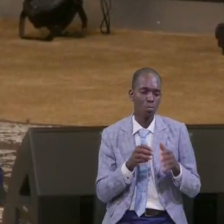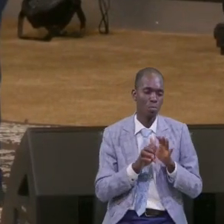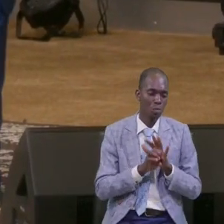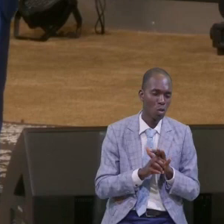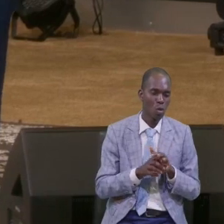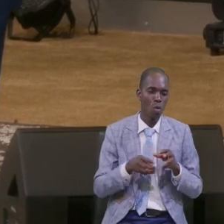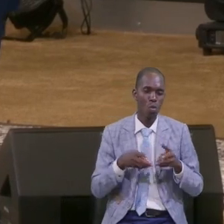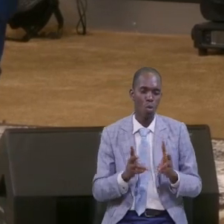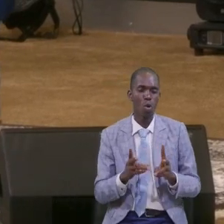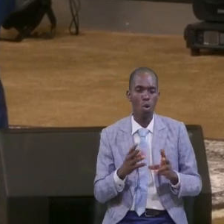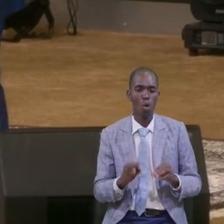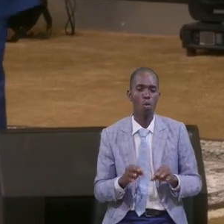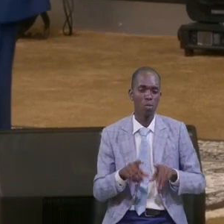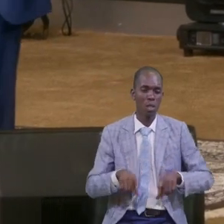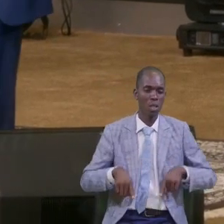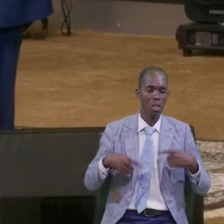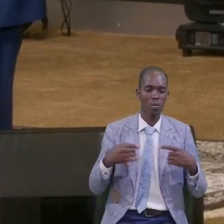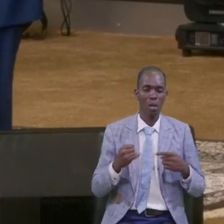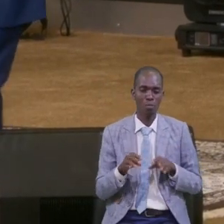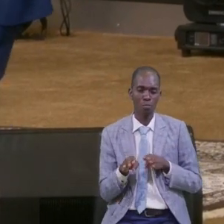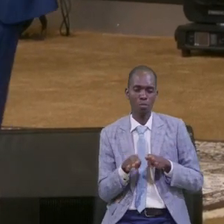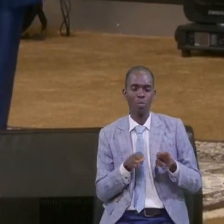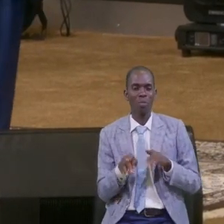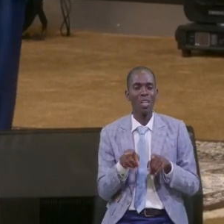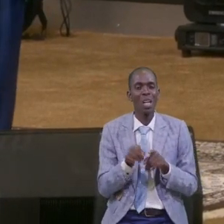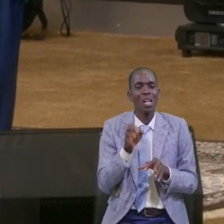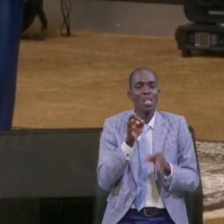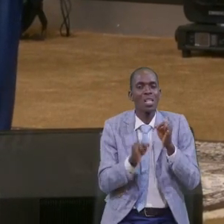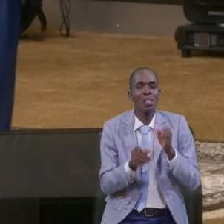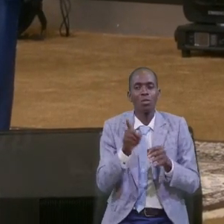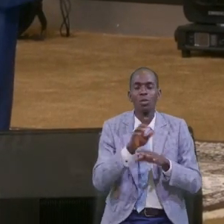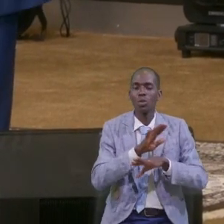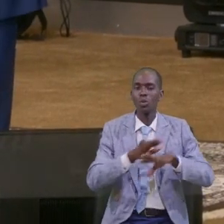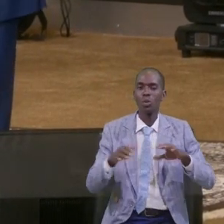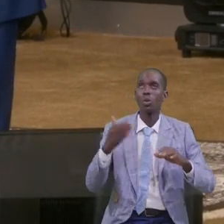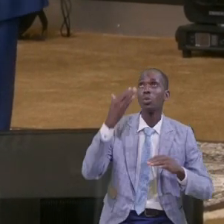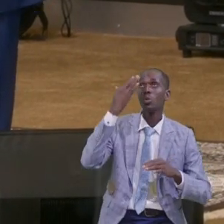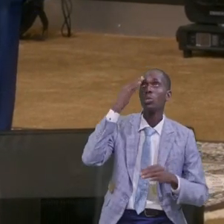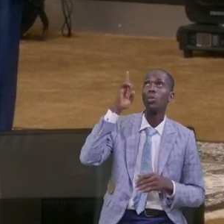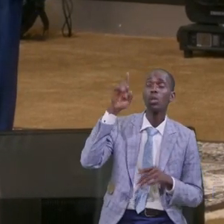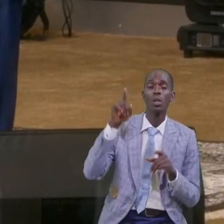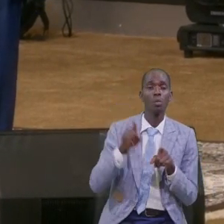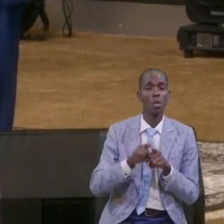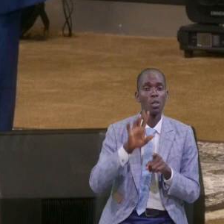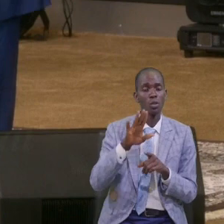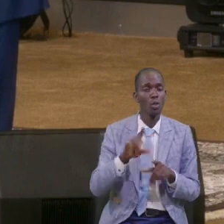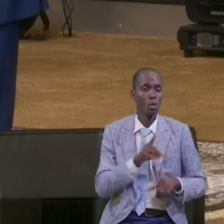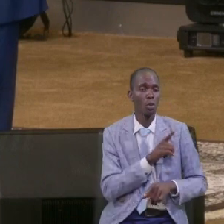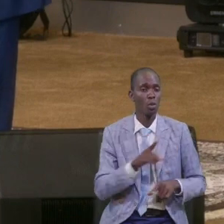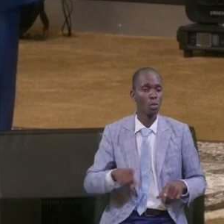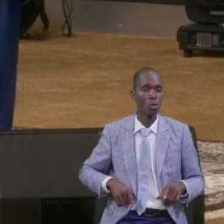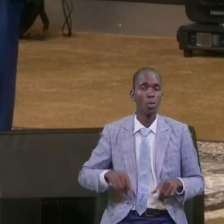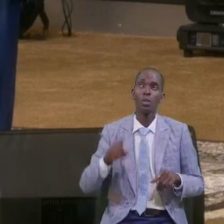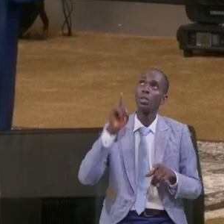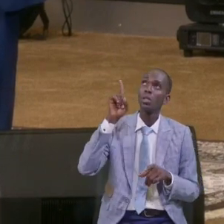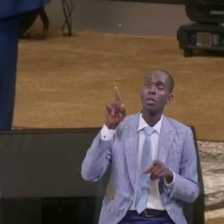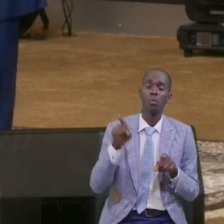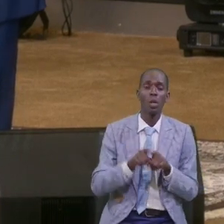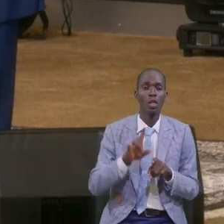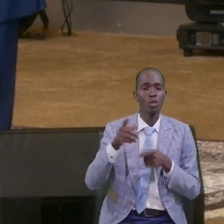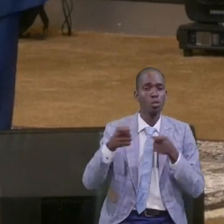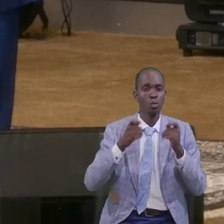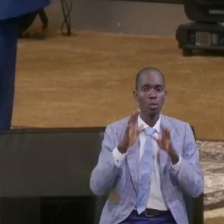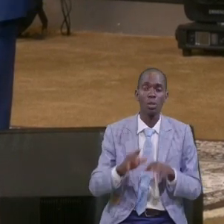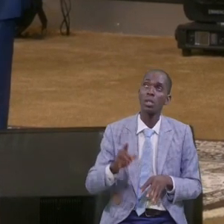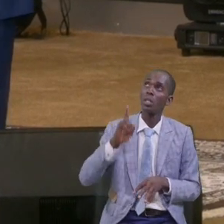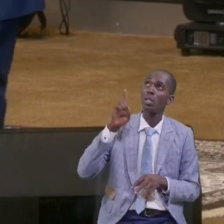and of behavior, as if you don't have Him as your governor, Him as your ruler, Him as